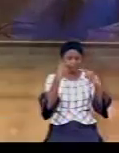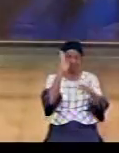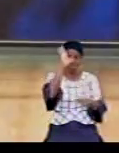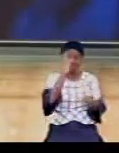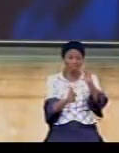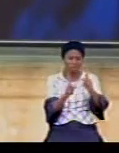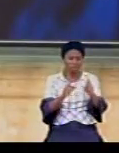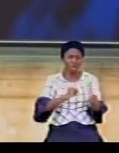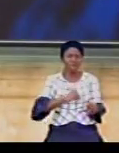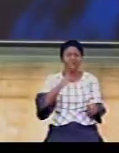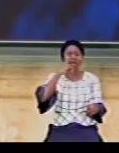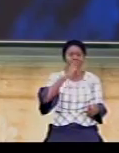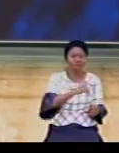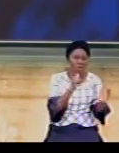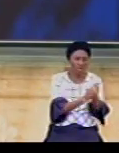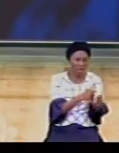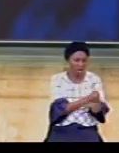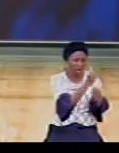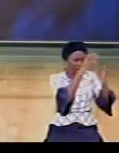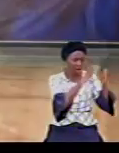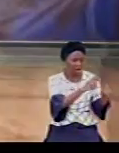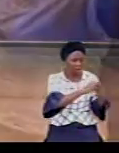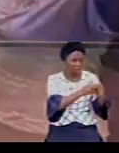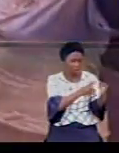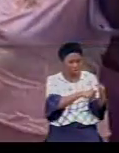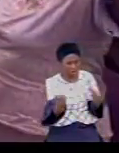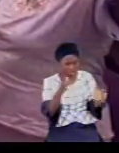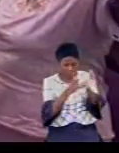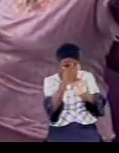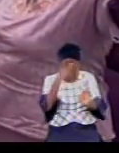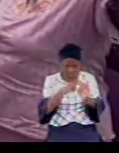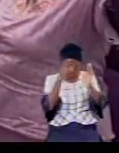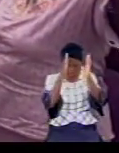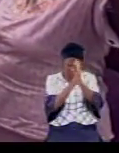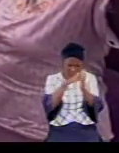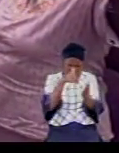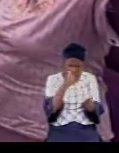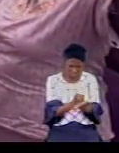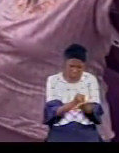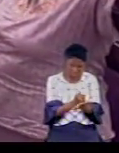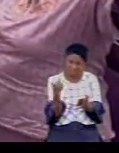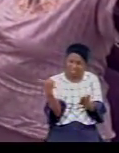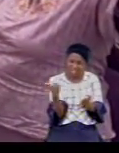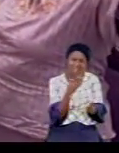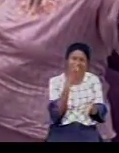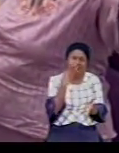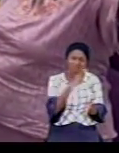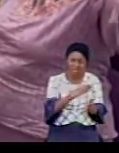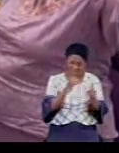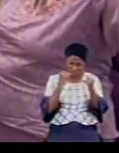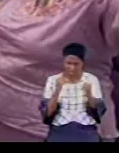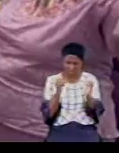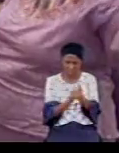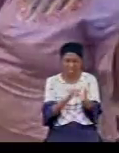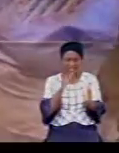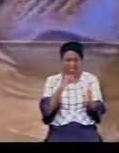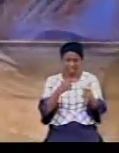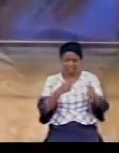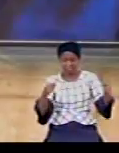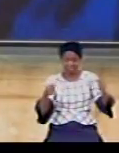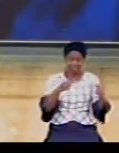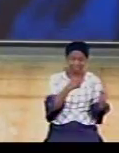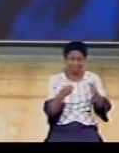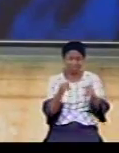that mountain, move out in Jesus' name. Any power confronting your people,